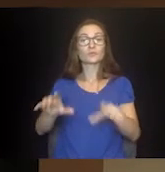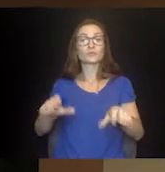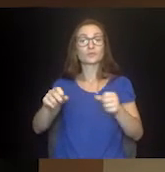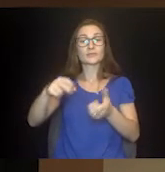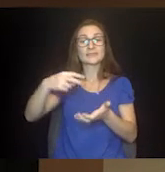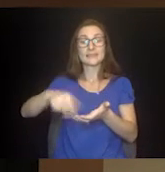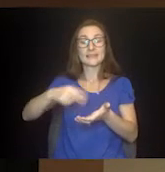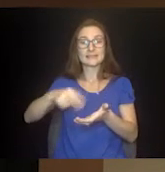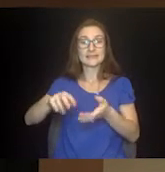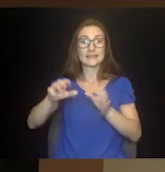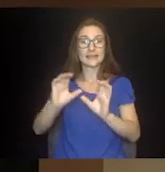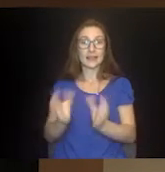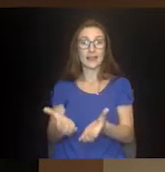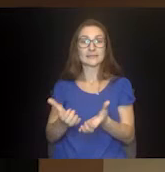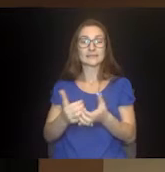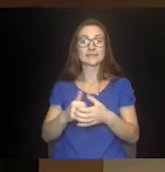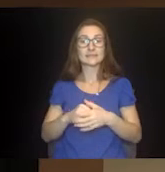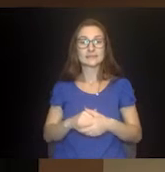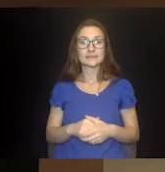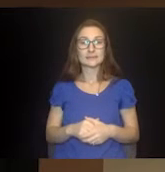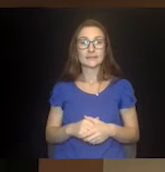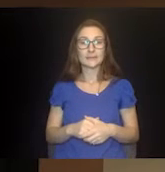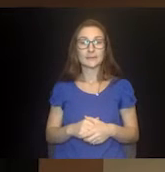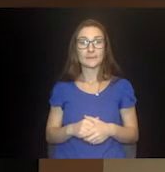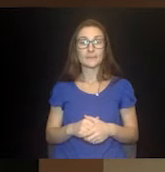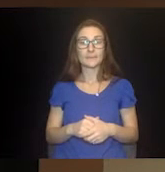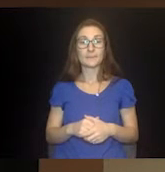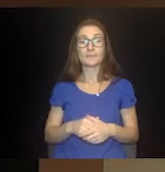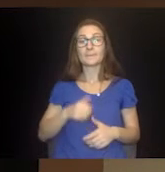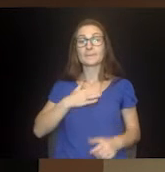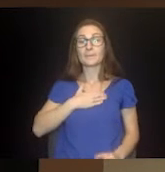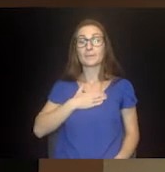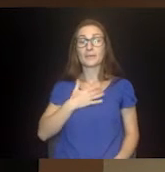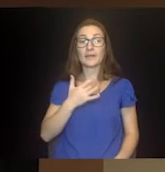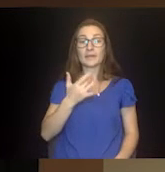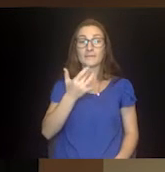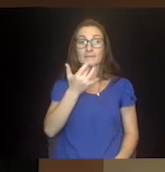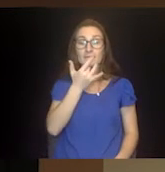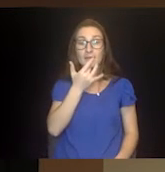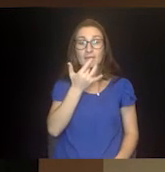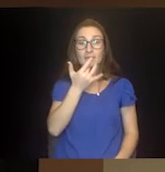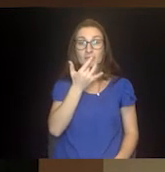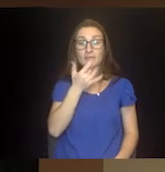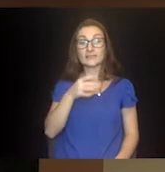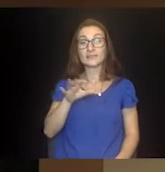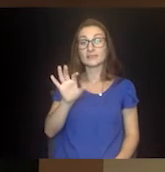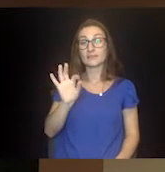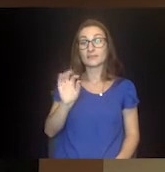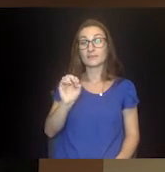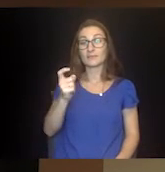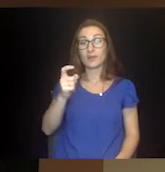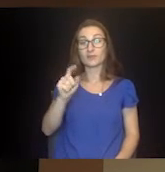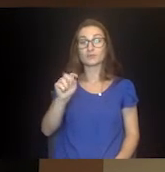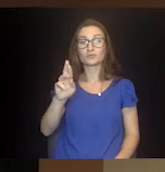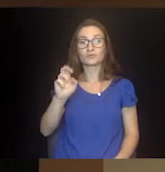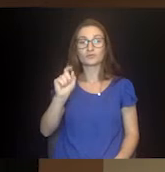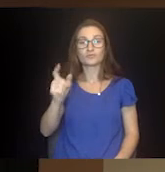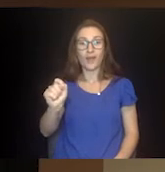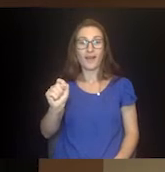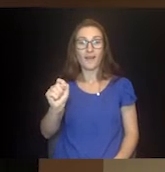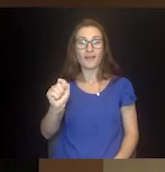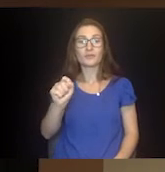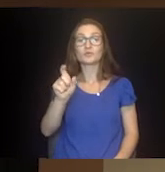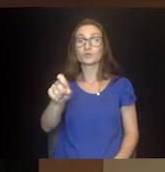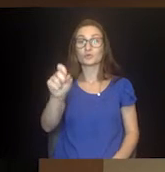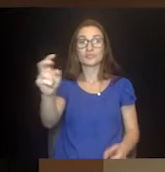private lessons. I learned the false rod, swing, waltz, and salsa. My favorite is the false rod. You